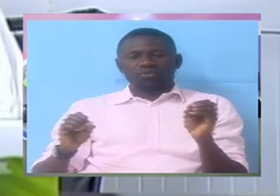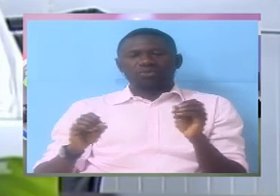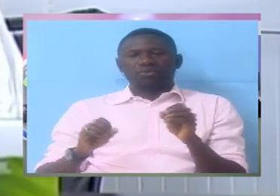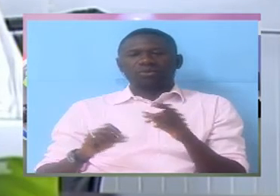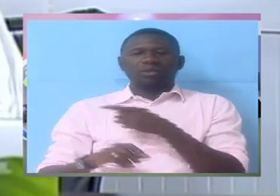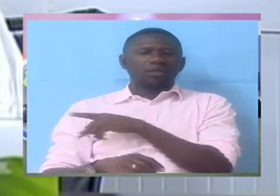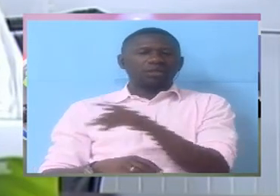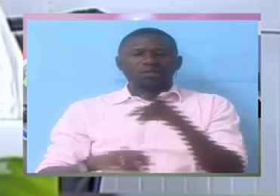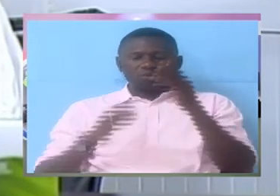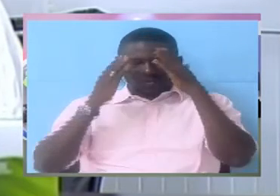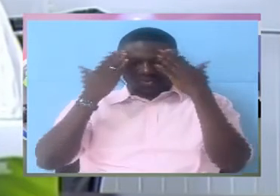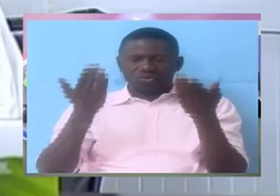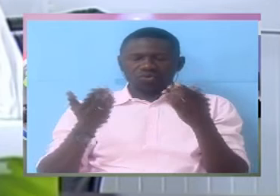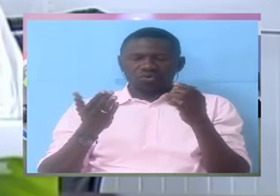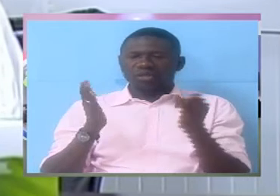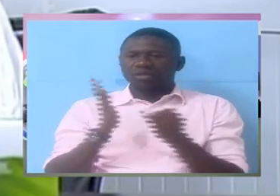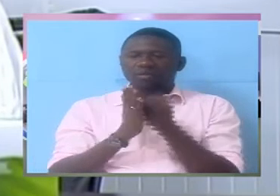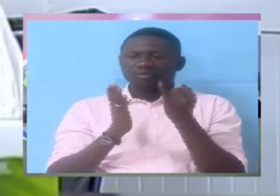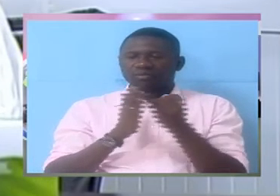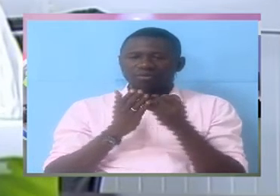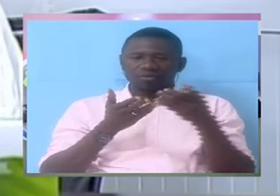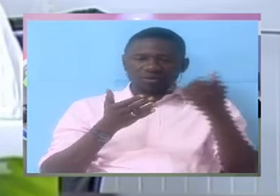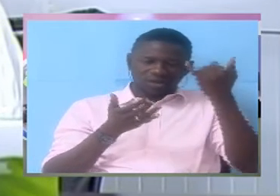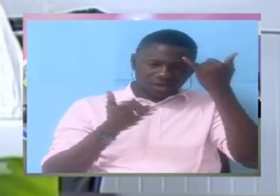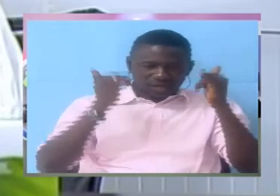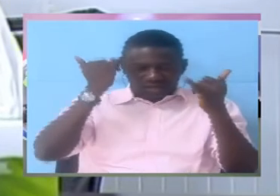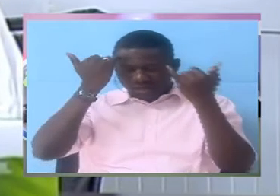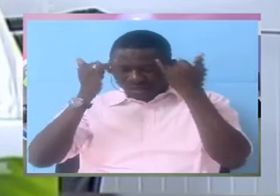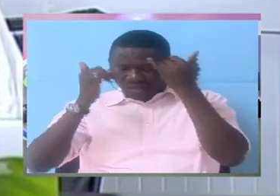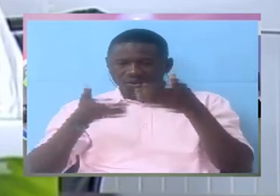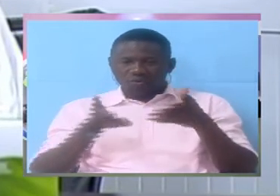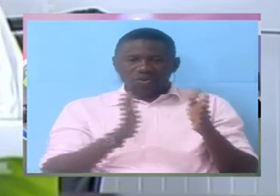They don't know the investigation techniques.